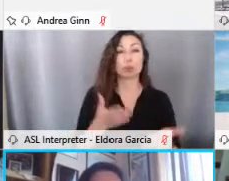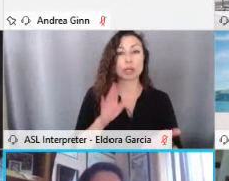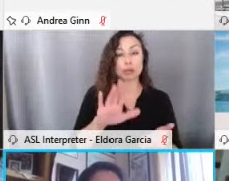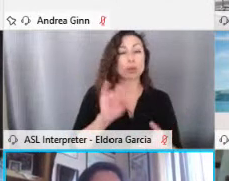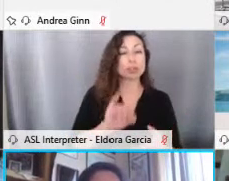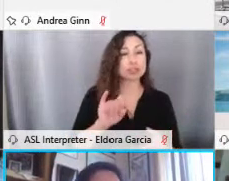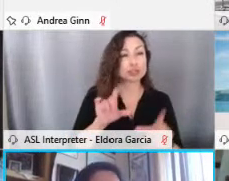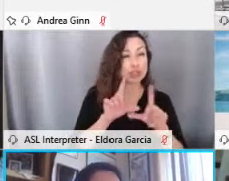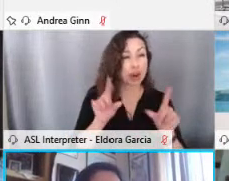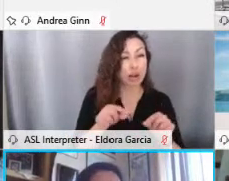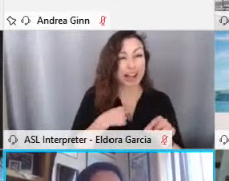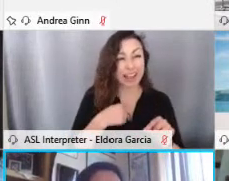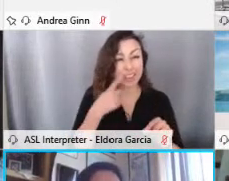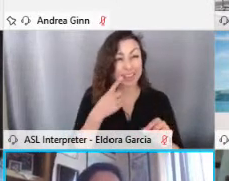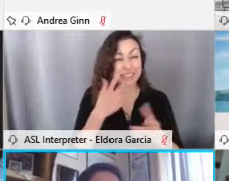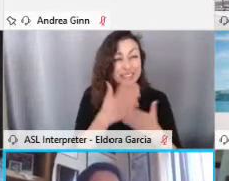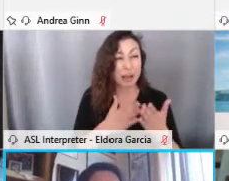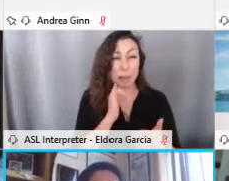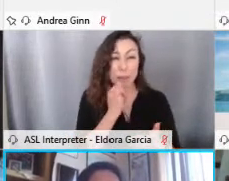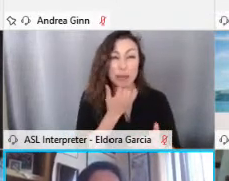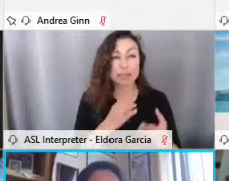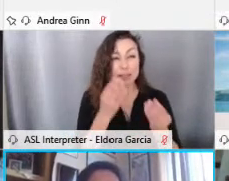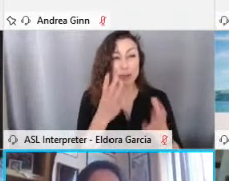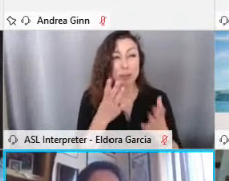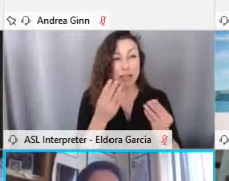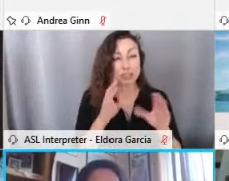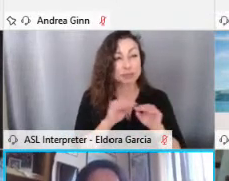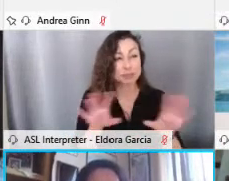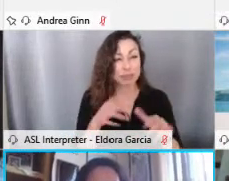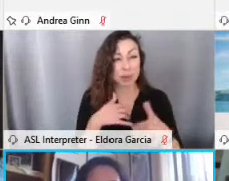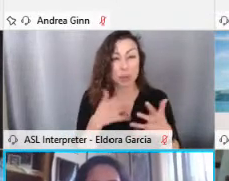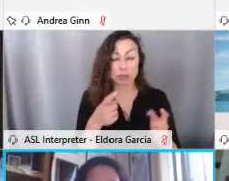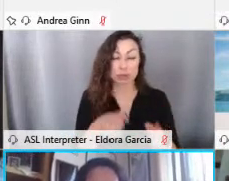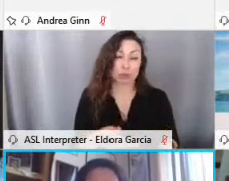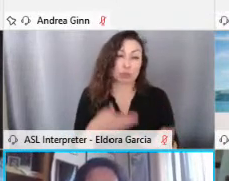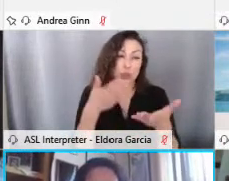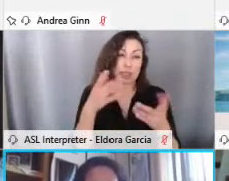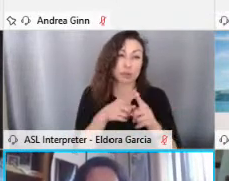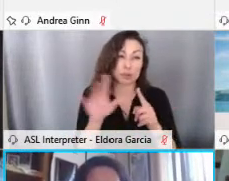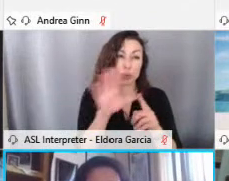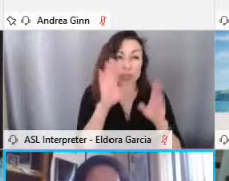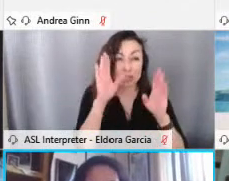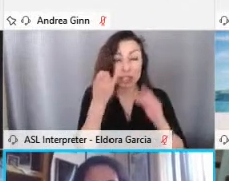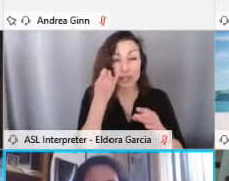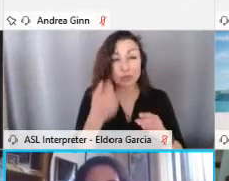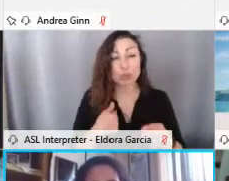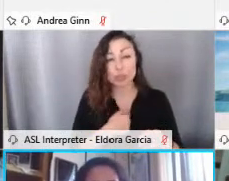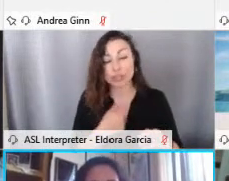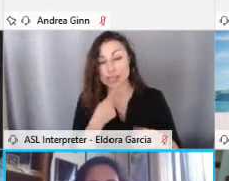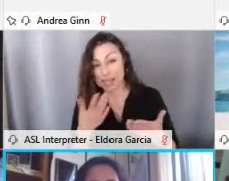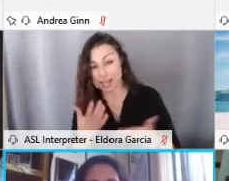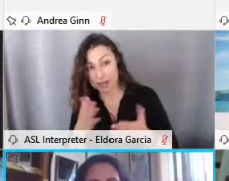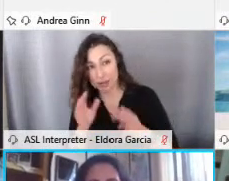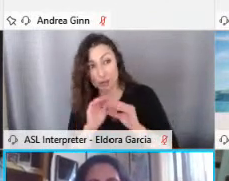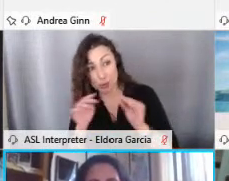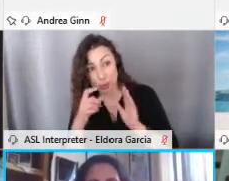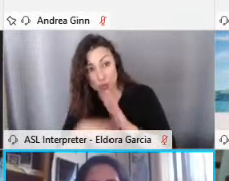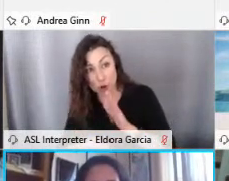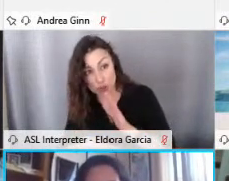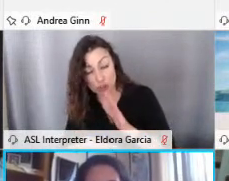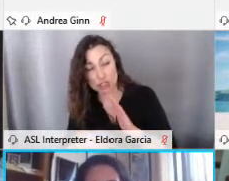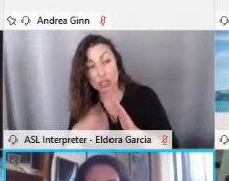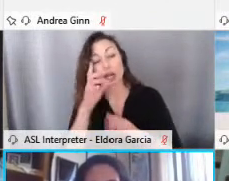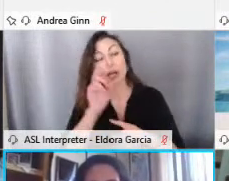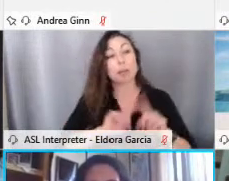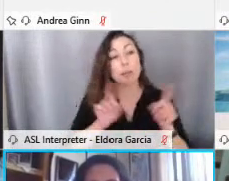insurance card, I think there's some misinformation there. Just wanted to bring that to the attention, because if we're saying here that there's no charge,